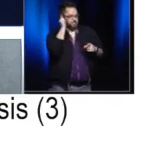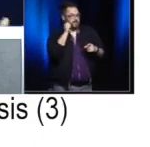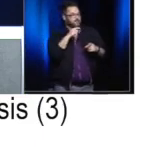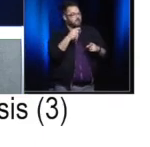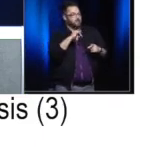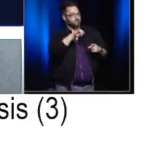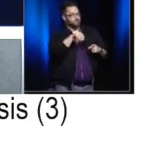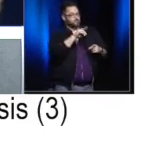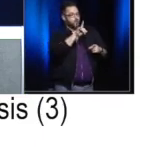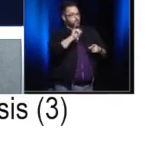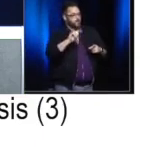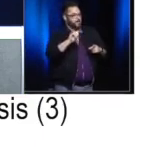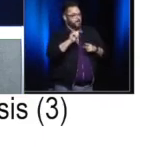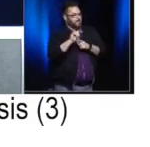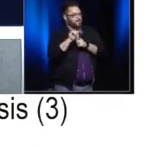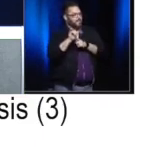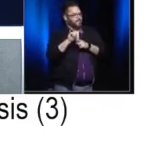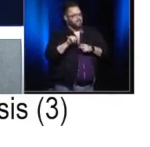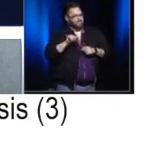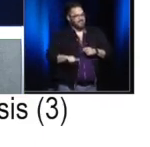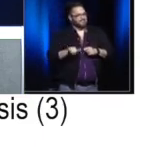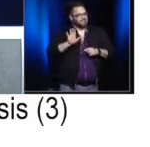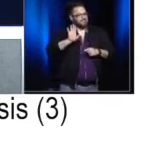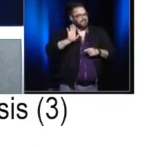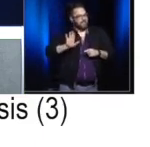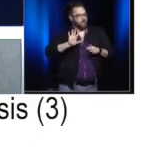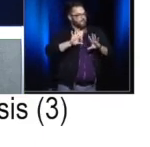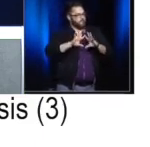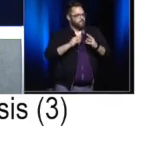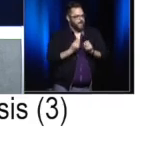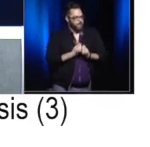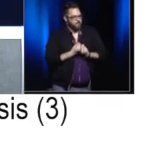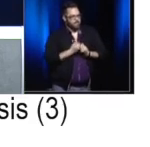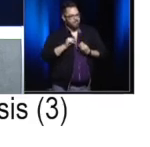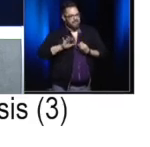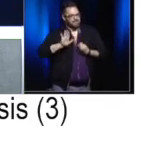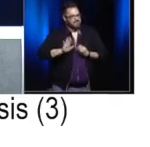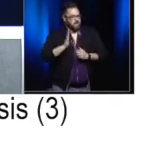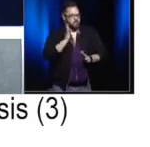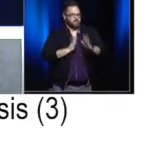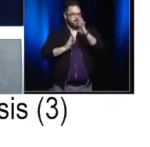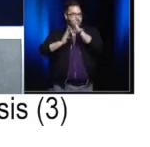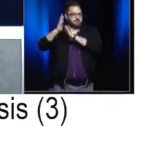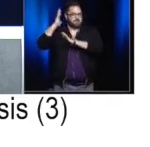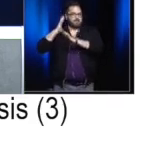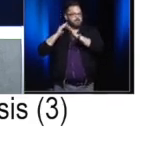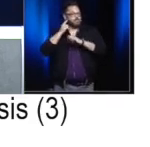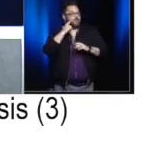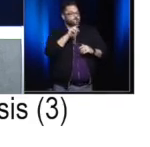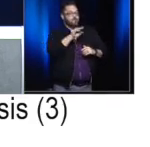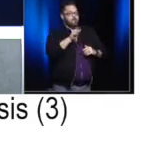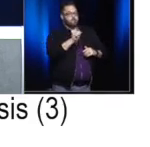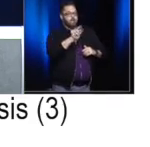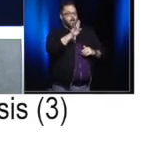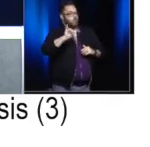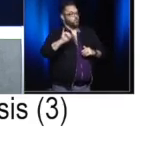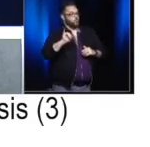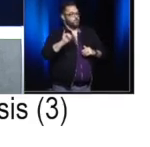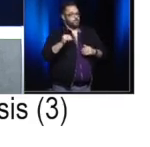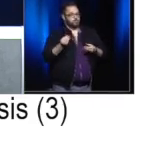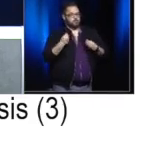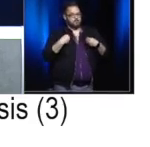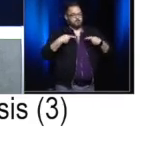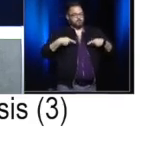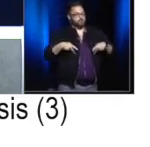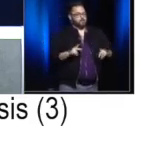their relatives, they are family members, they are their ancestors. And so for Māori to hand these dolphins